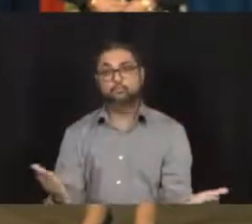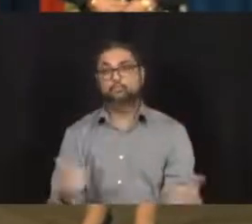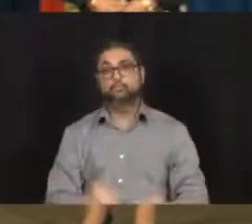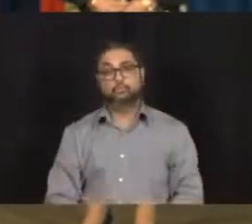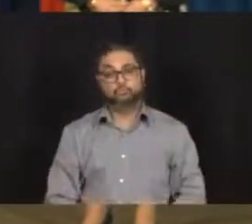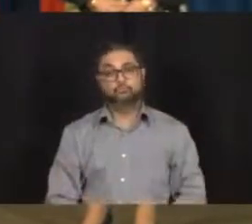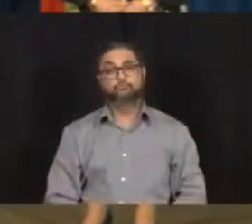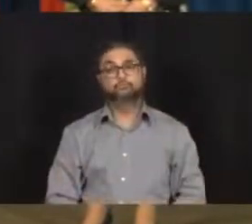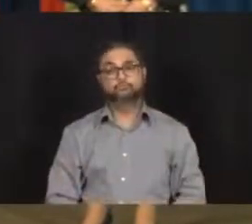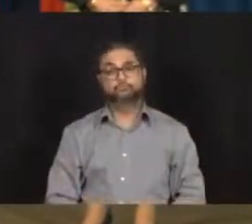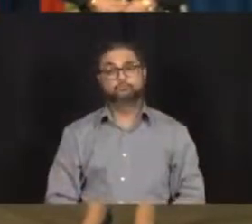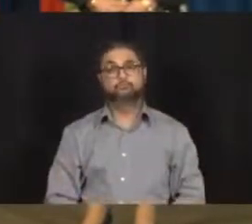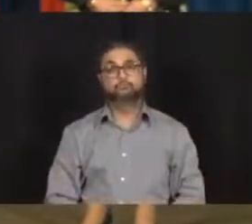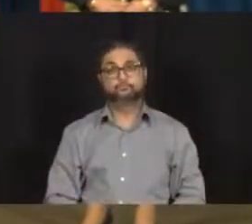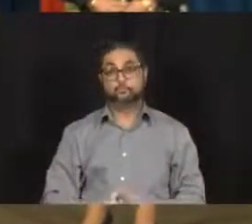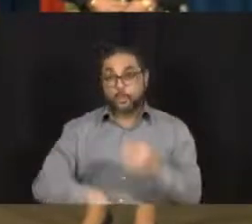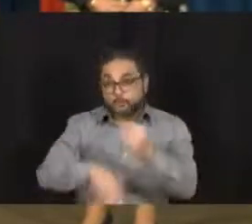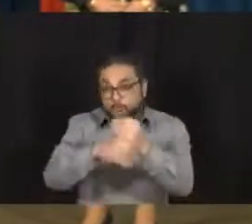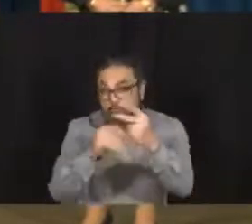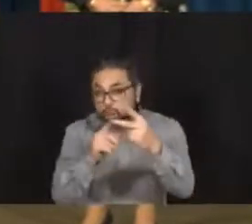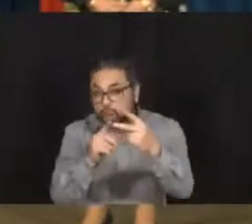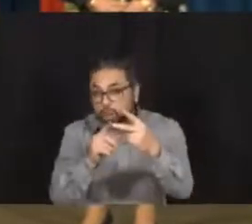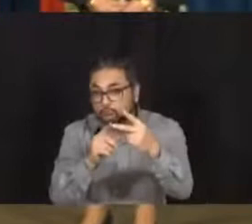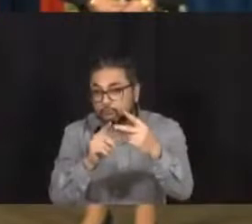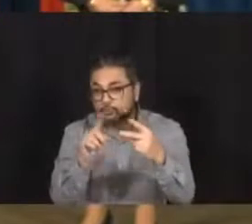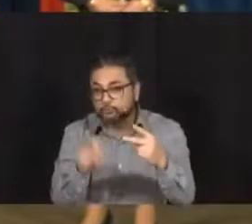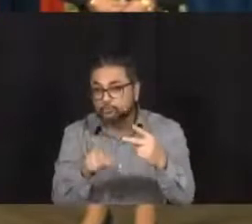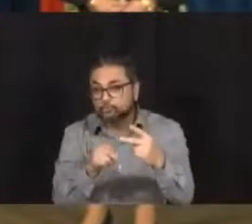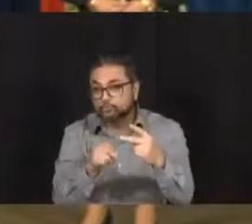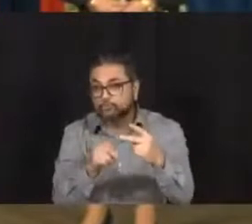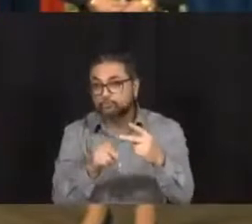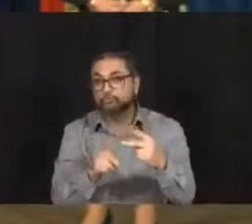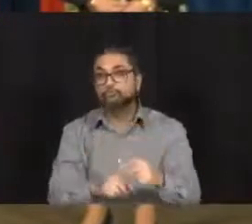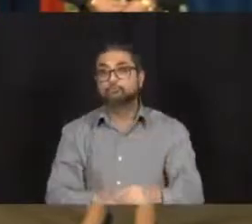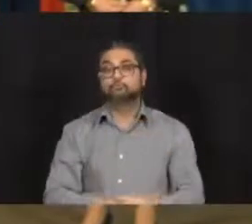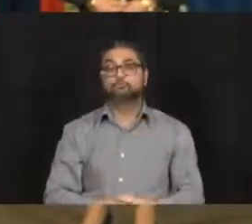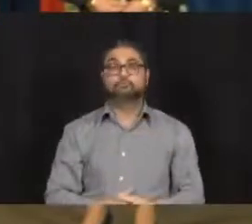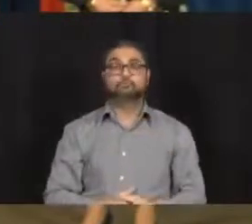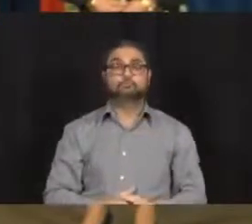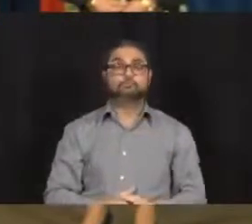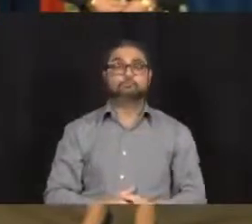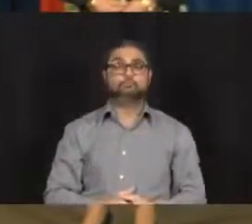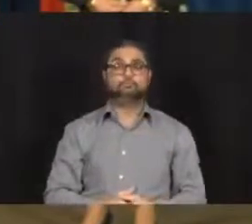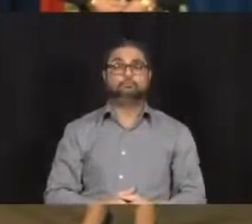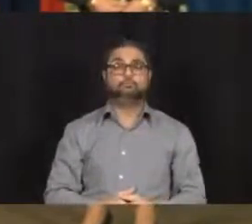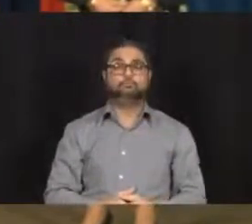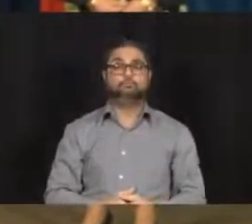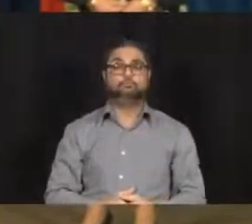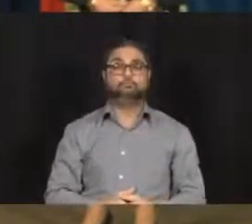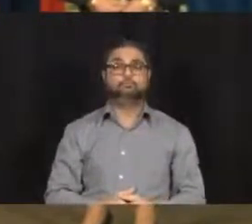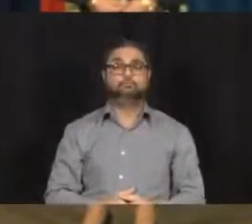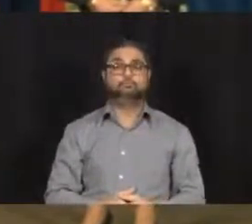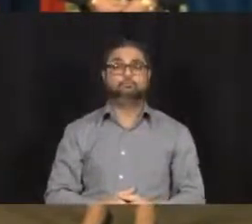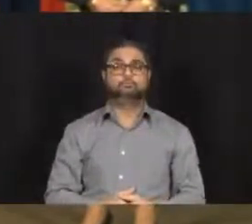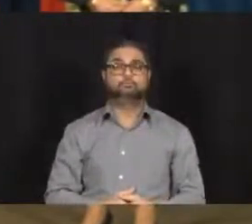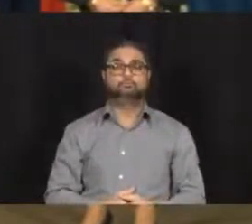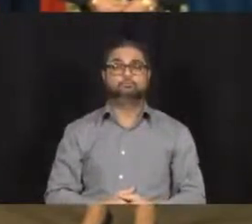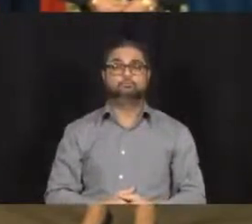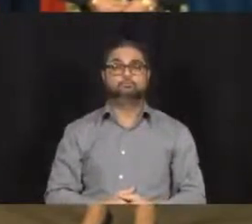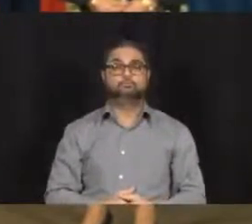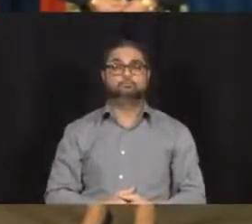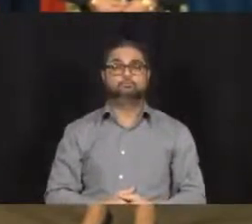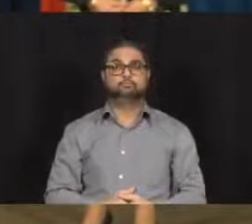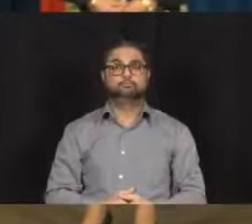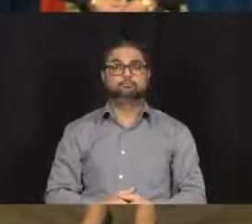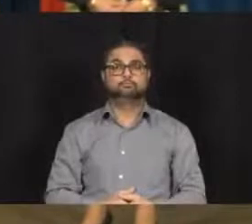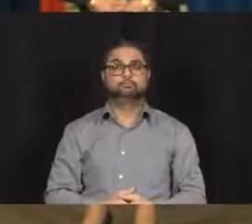Follow up? Yeah. Thank you. And I'd like to follow up on the contaminated swabs that the Toronto Star